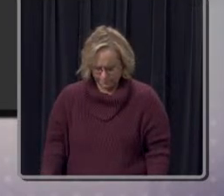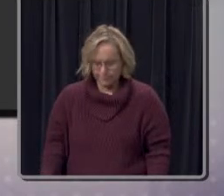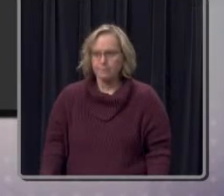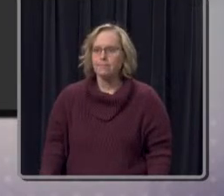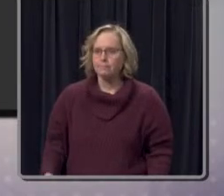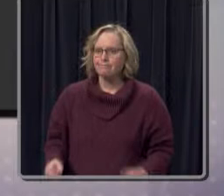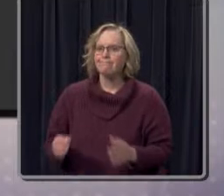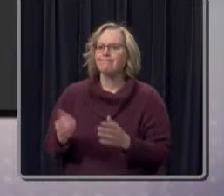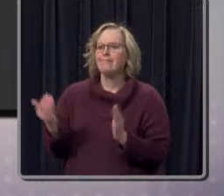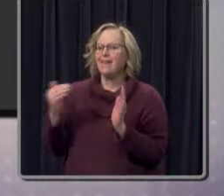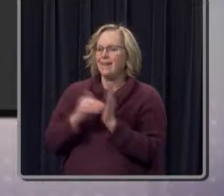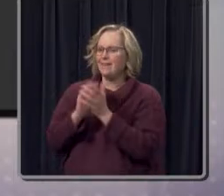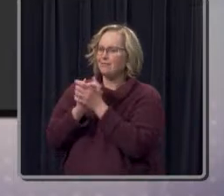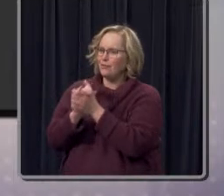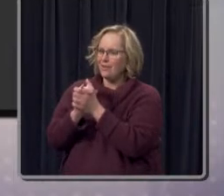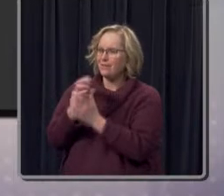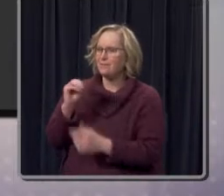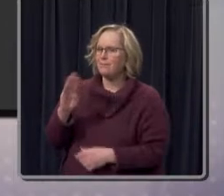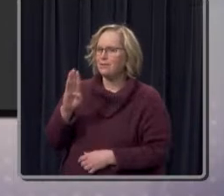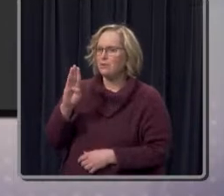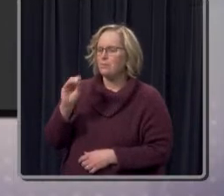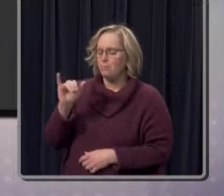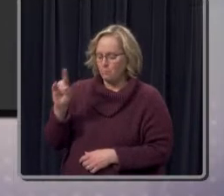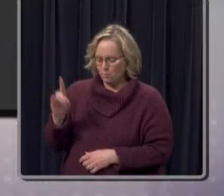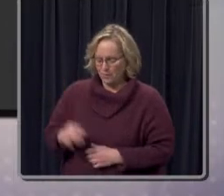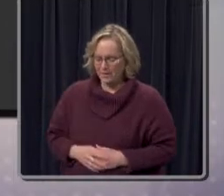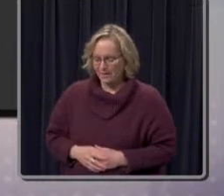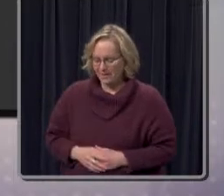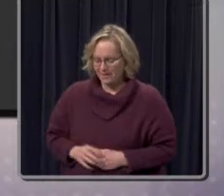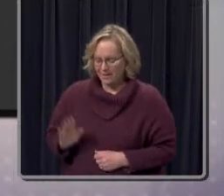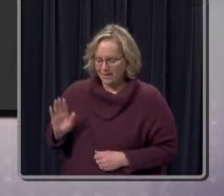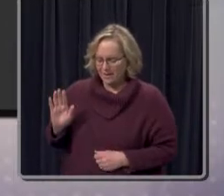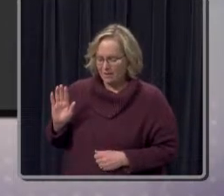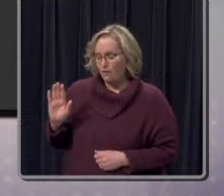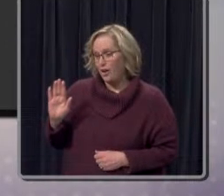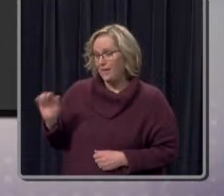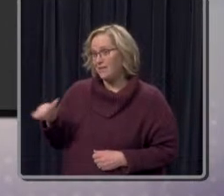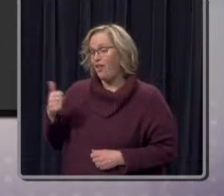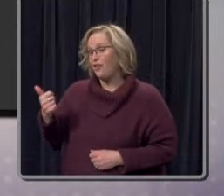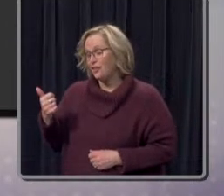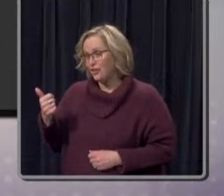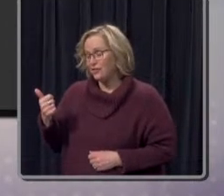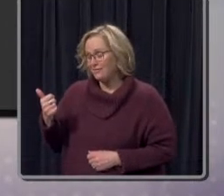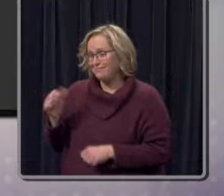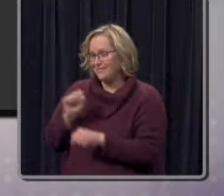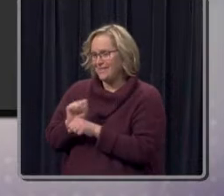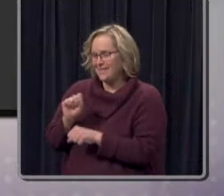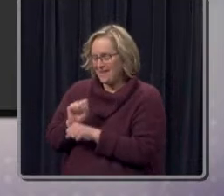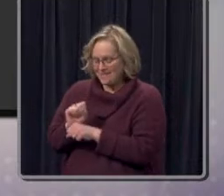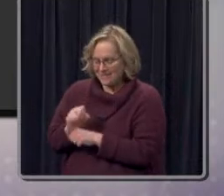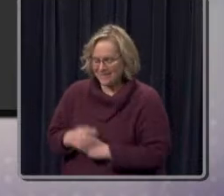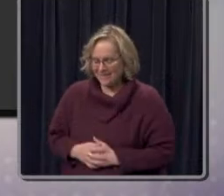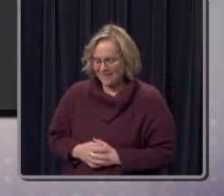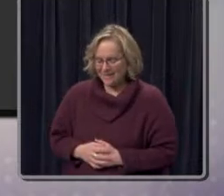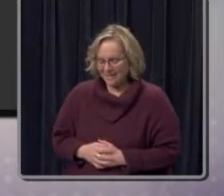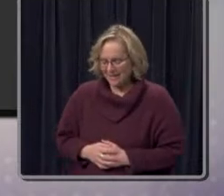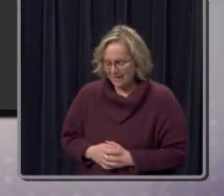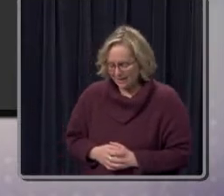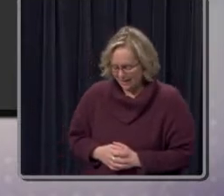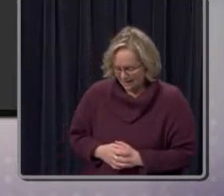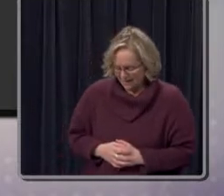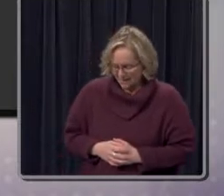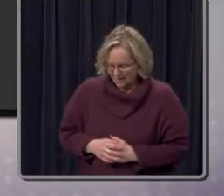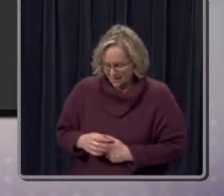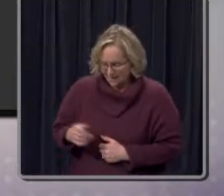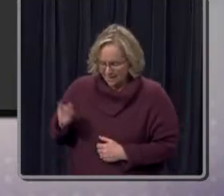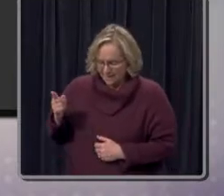congratulations again to Mr. Boyd for his other assignment. Had to figure out how to